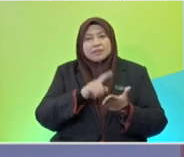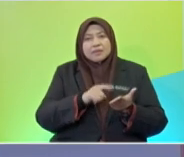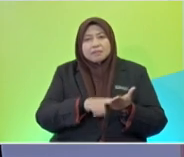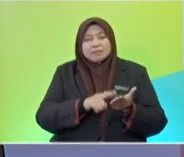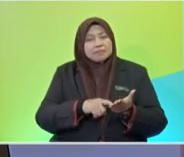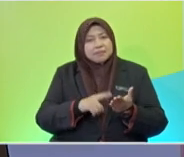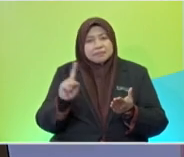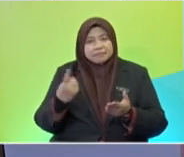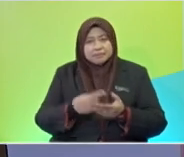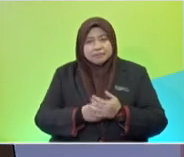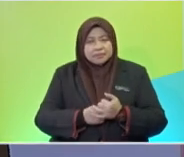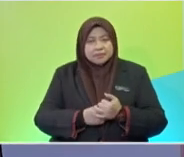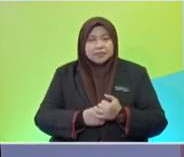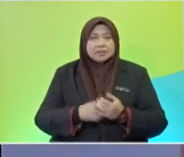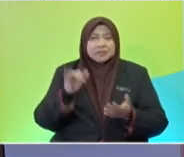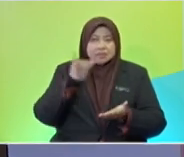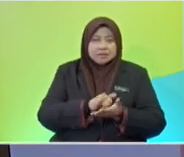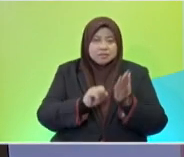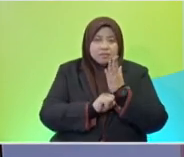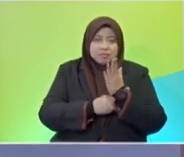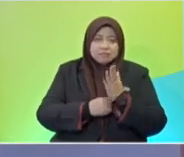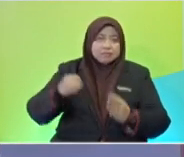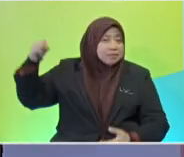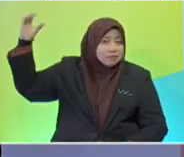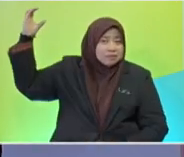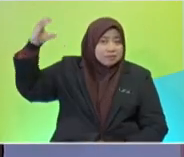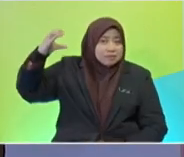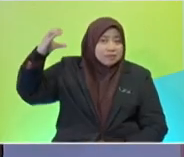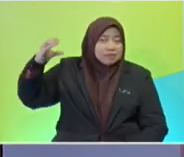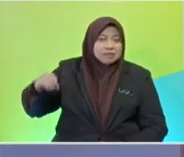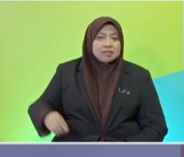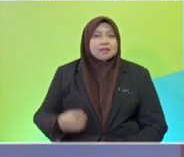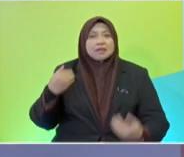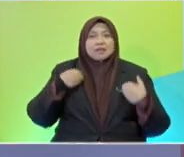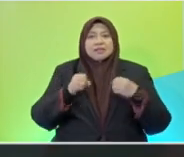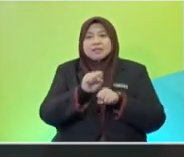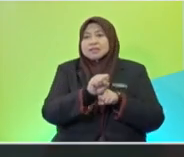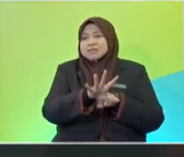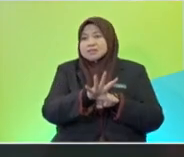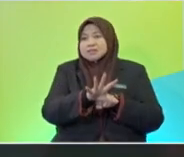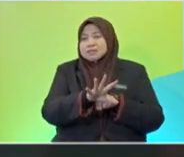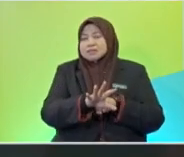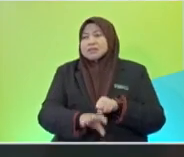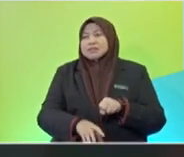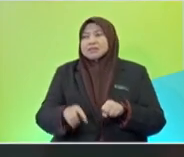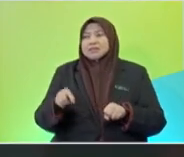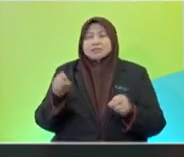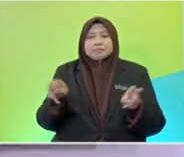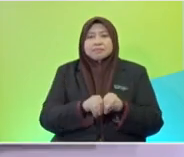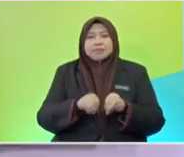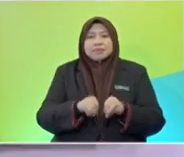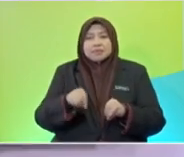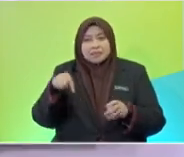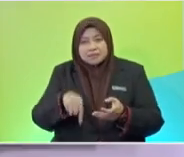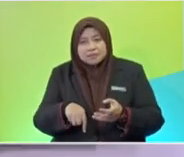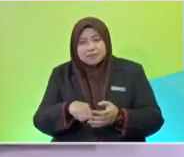is also a source of light. Mm-hmm. And then we also have torch light. Ah, yes, like this one over yes, here.